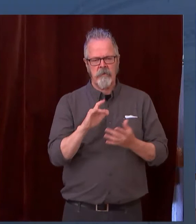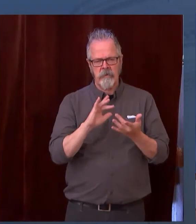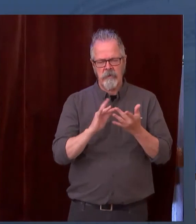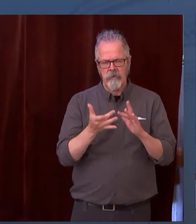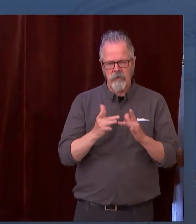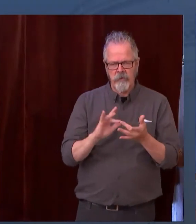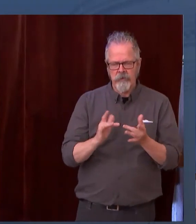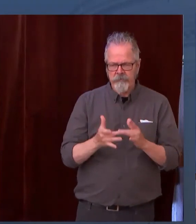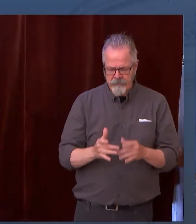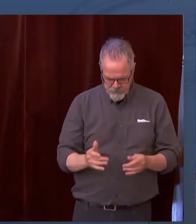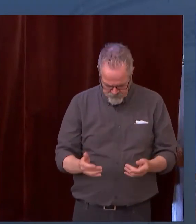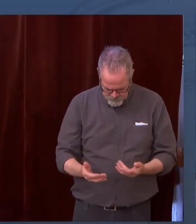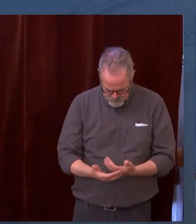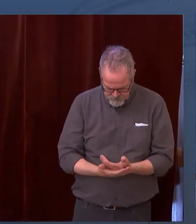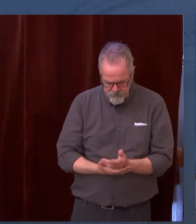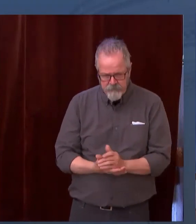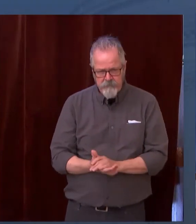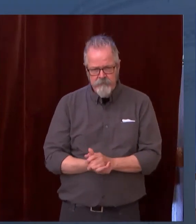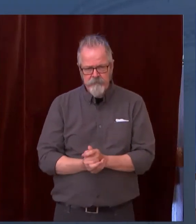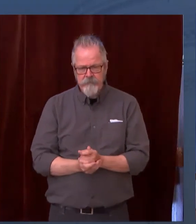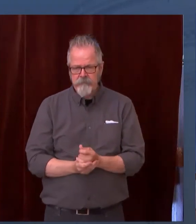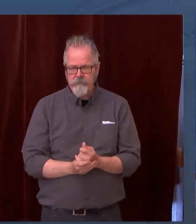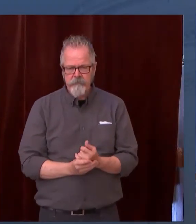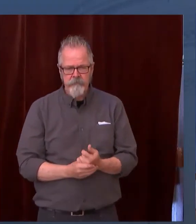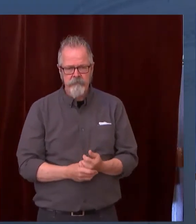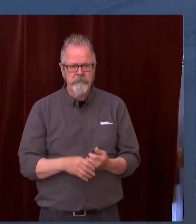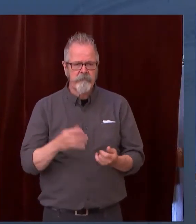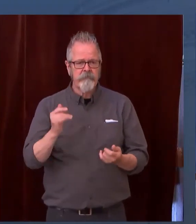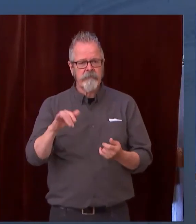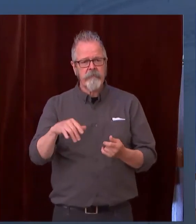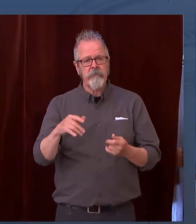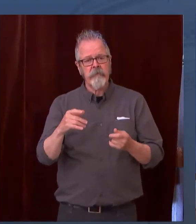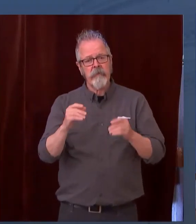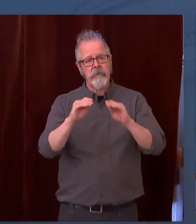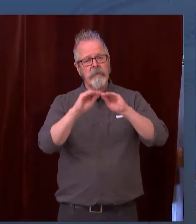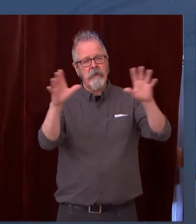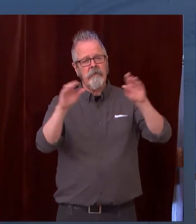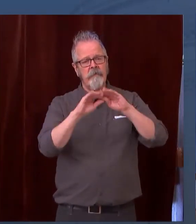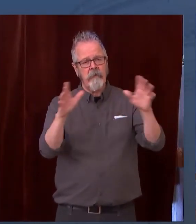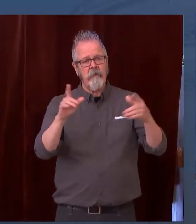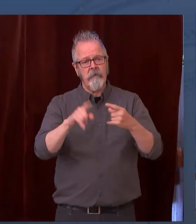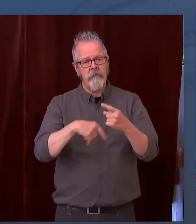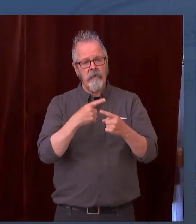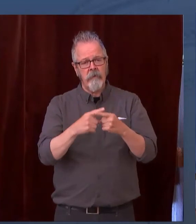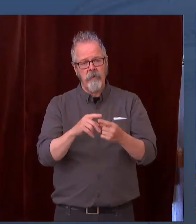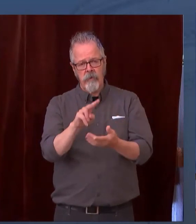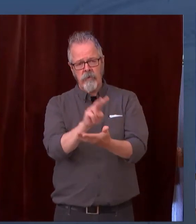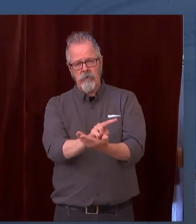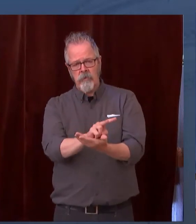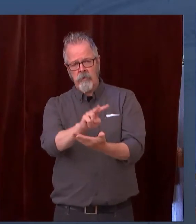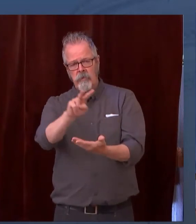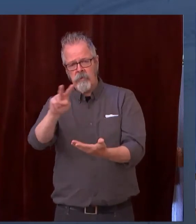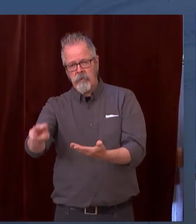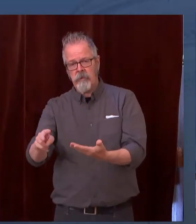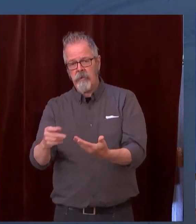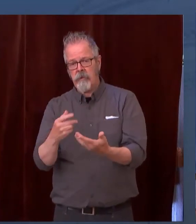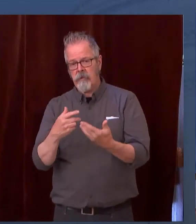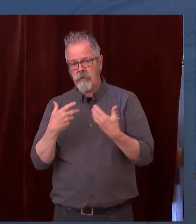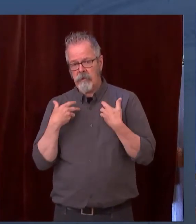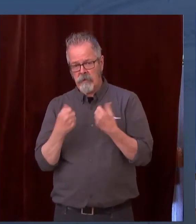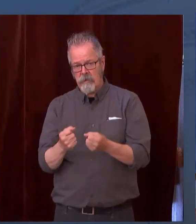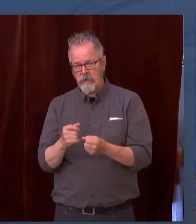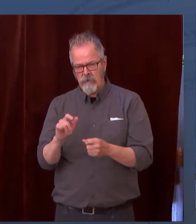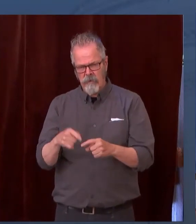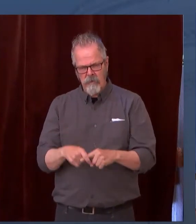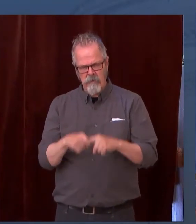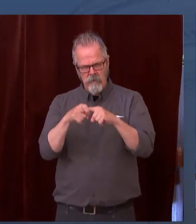clarify the 2-week pause. Does this apply retroactively to counties that seem to have the virus under control, like